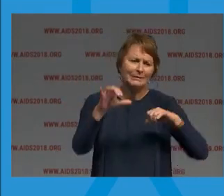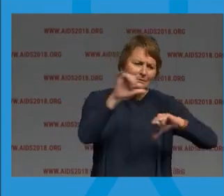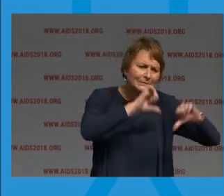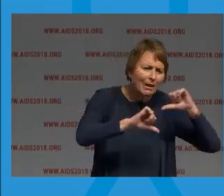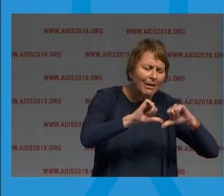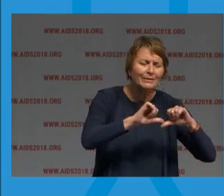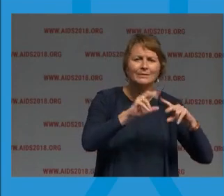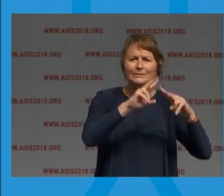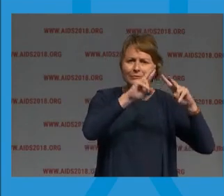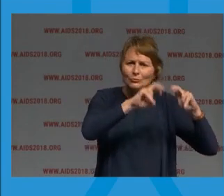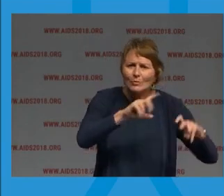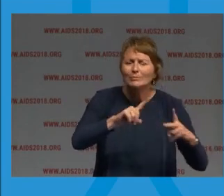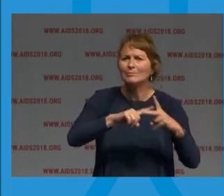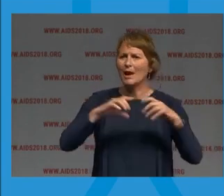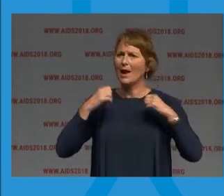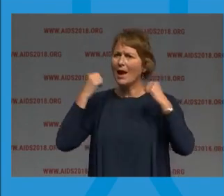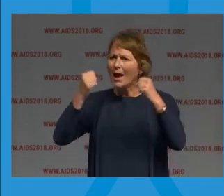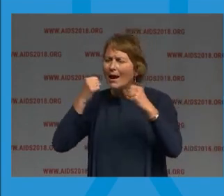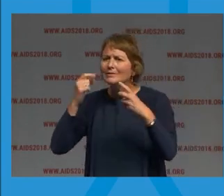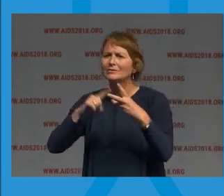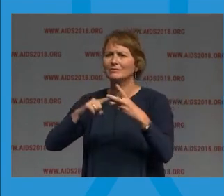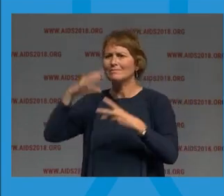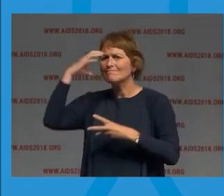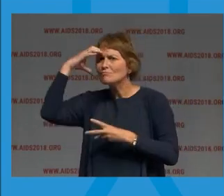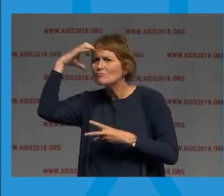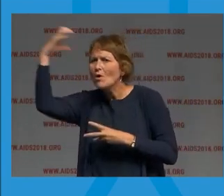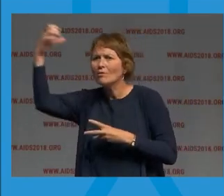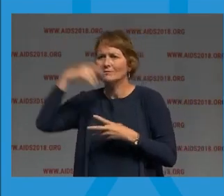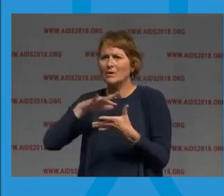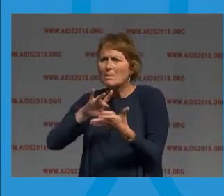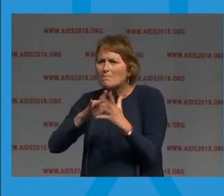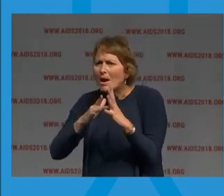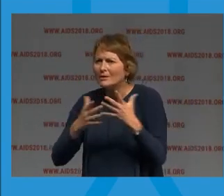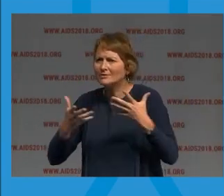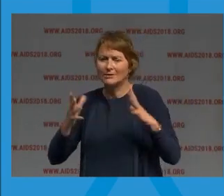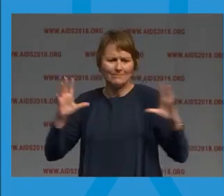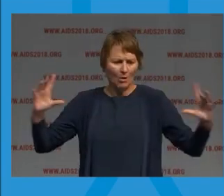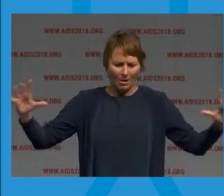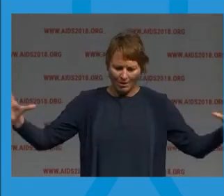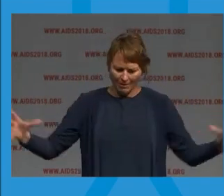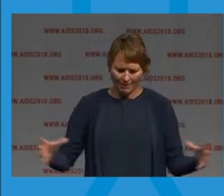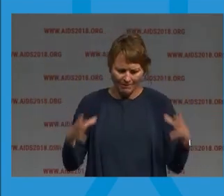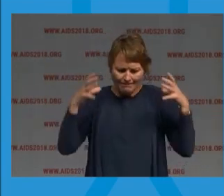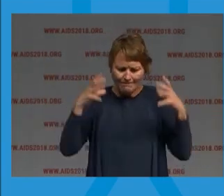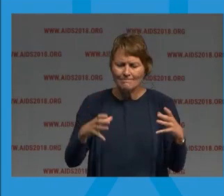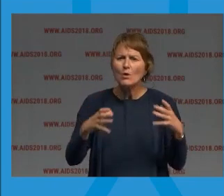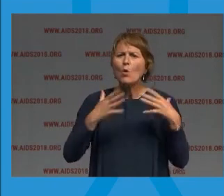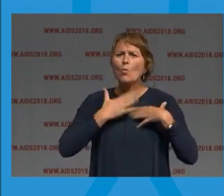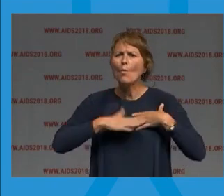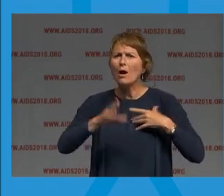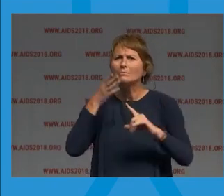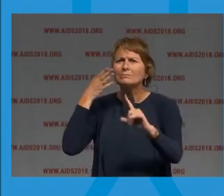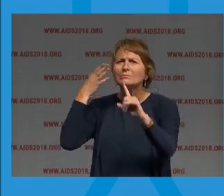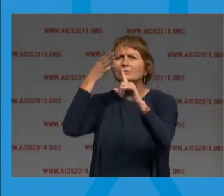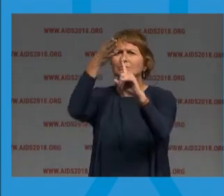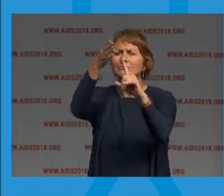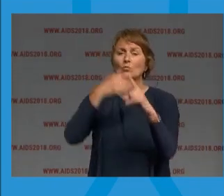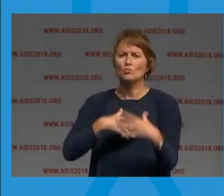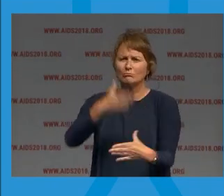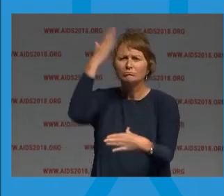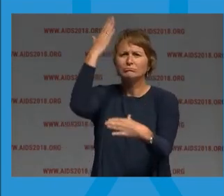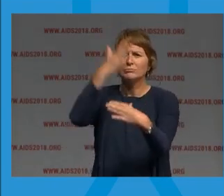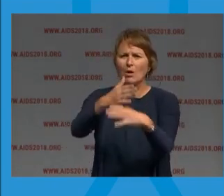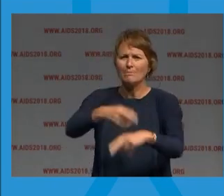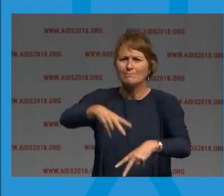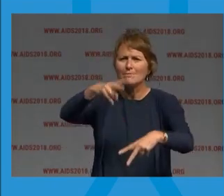activism, government, and medicine have come together in the fight against the HIV and AIDS epidemic.